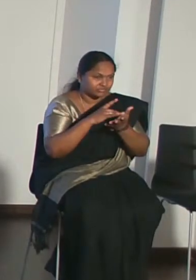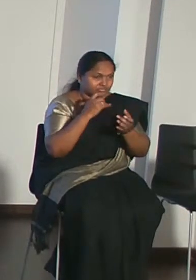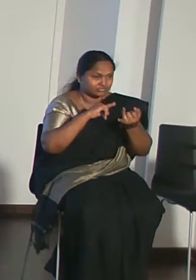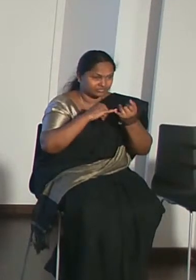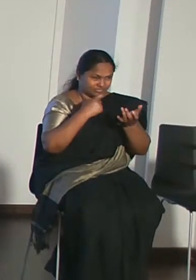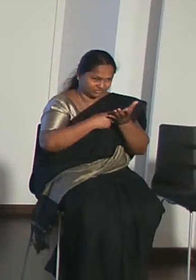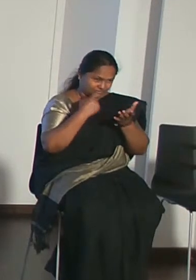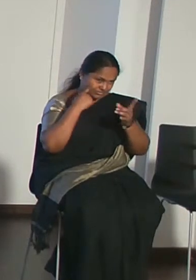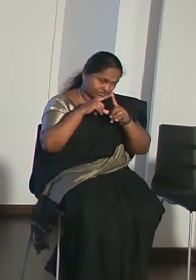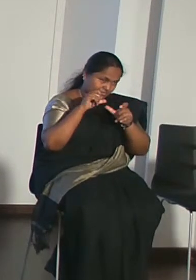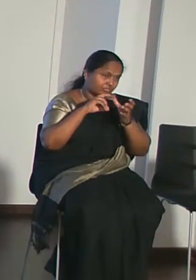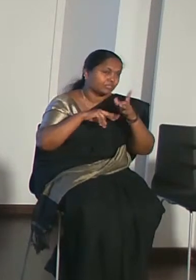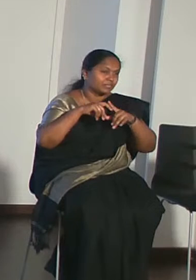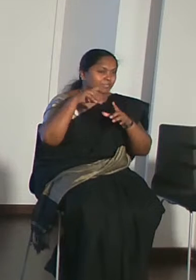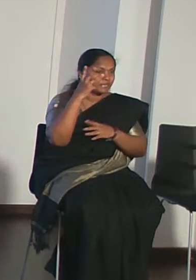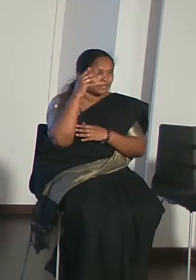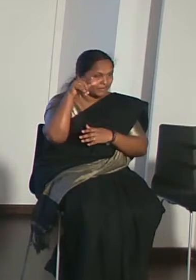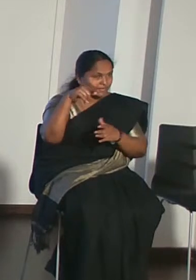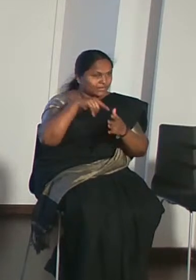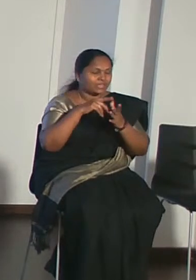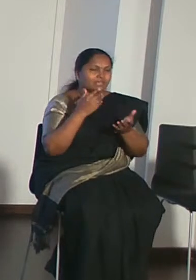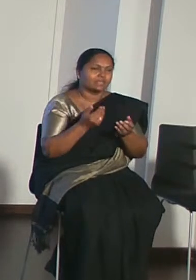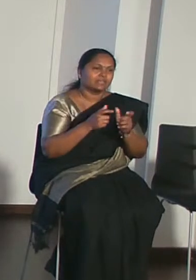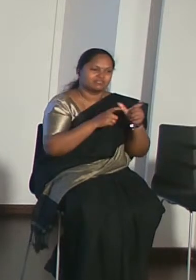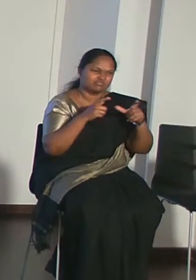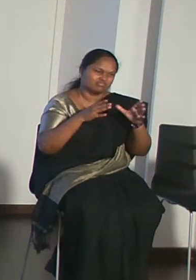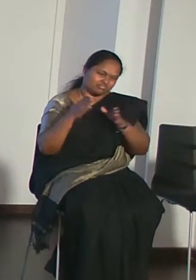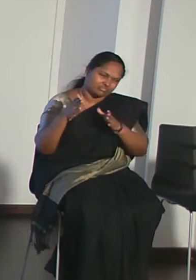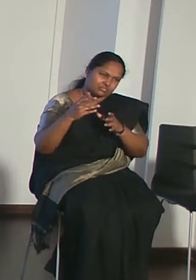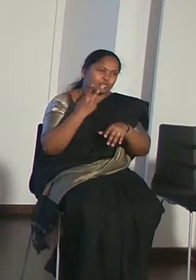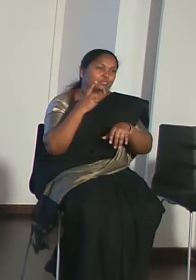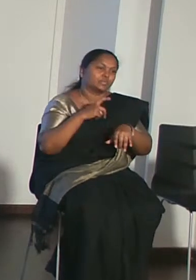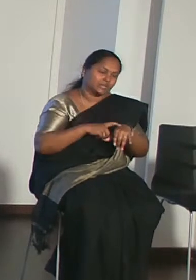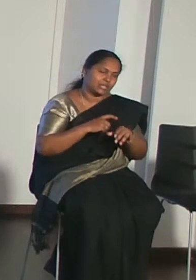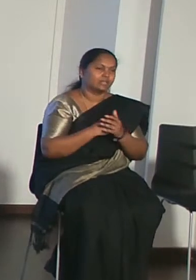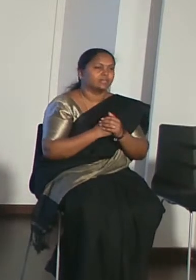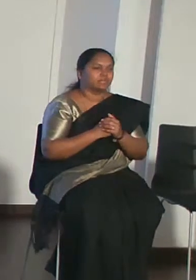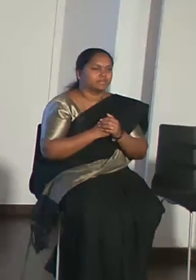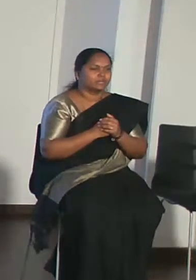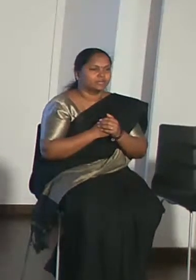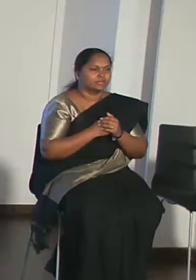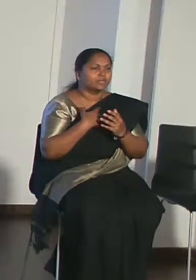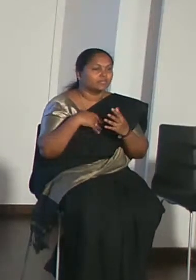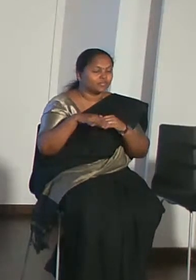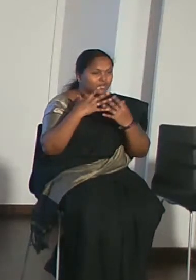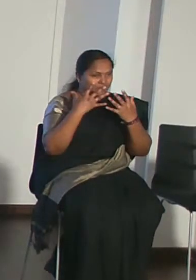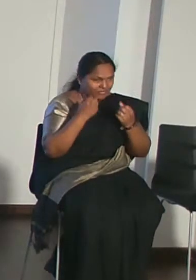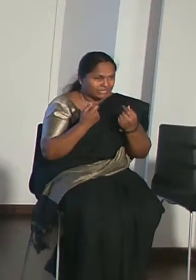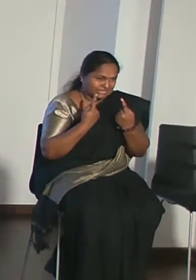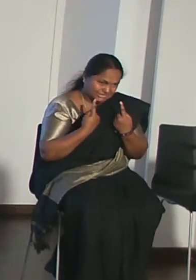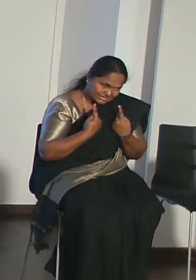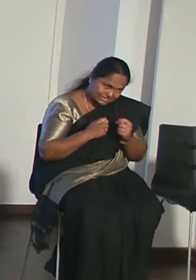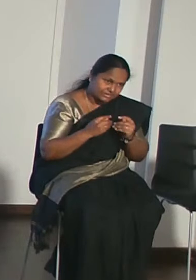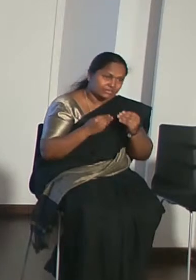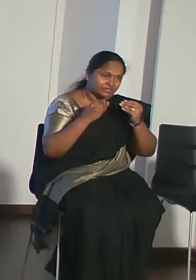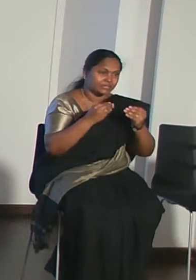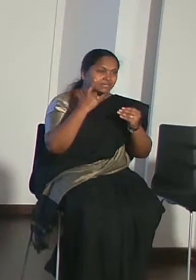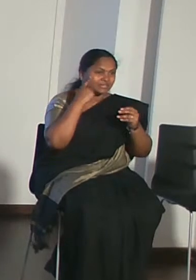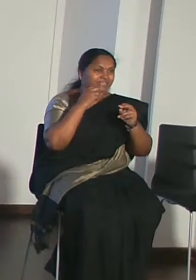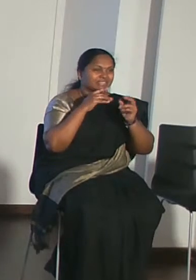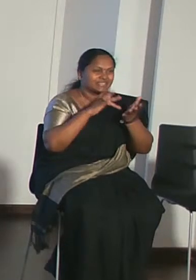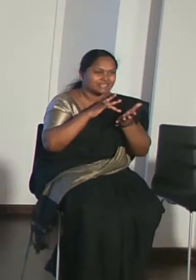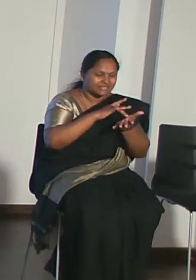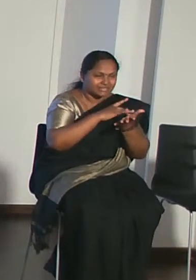Lanka, we extended it twice. And so we are trying to build an